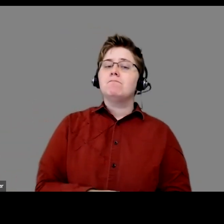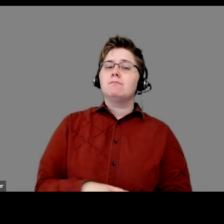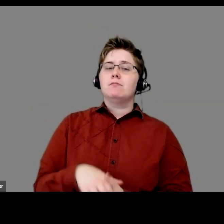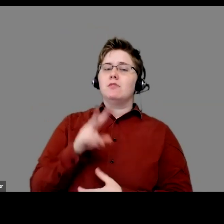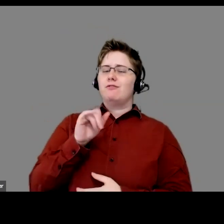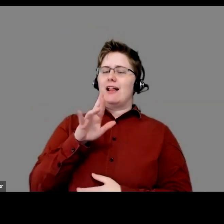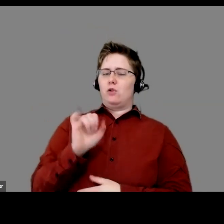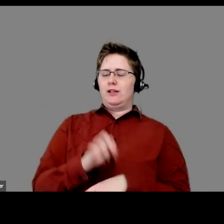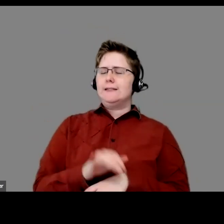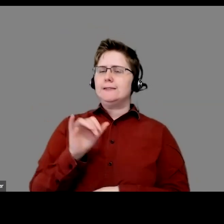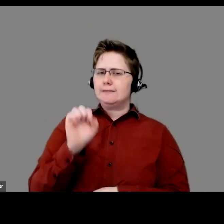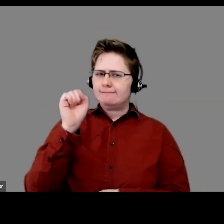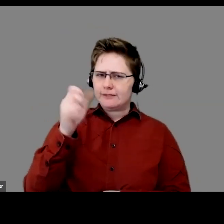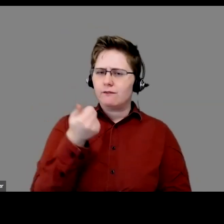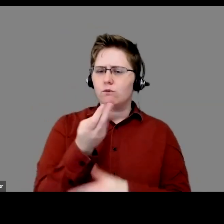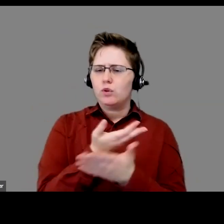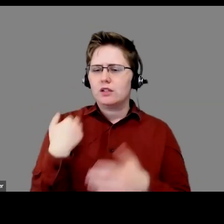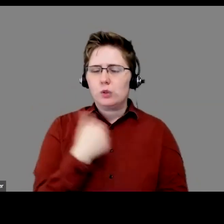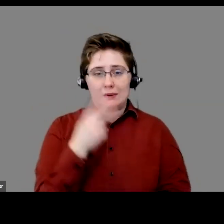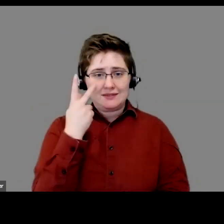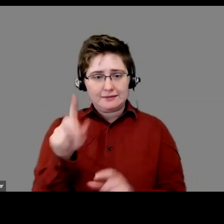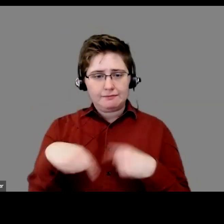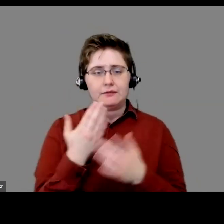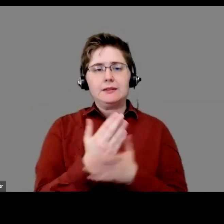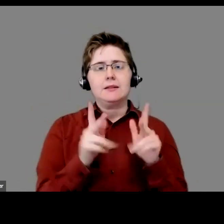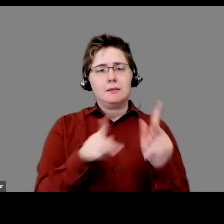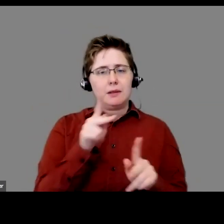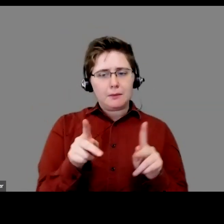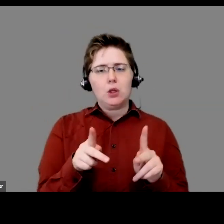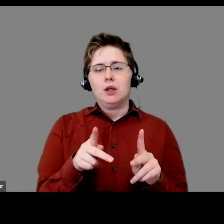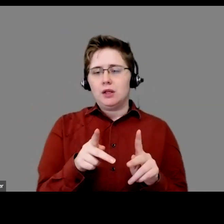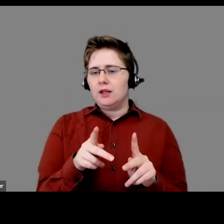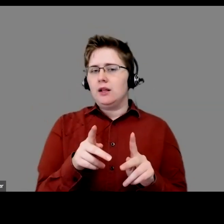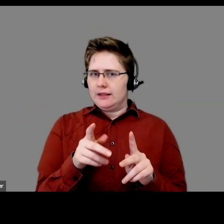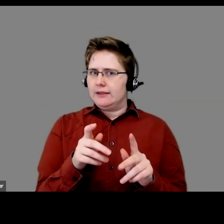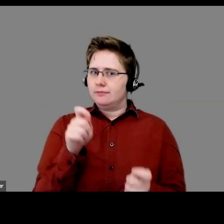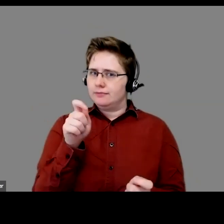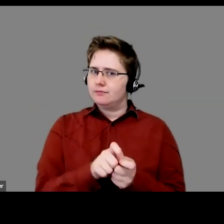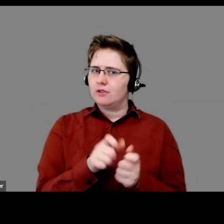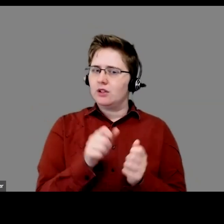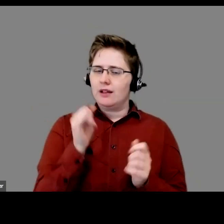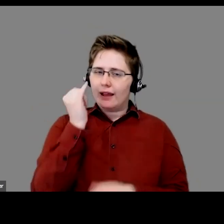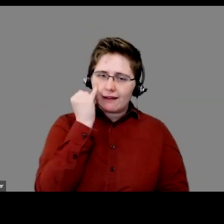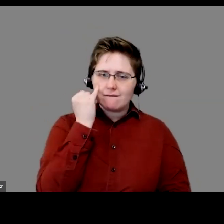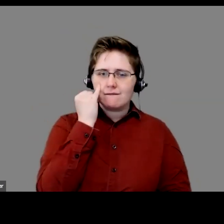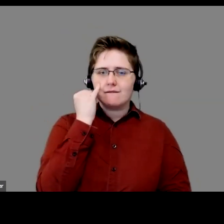so a couple of things we've seen some people do, particularly if they